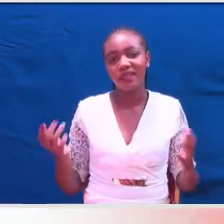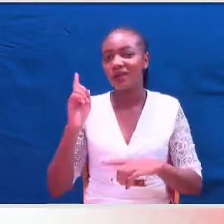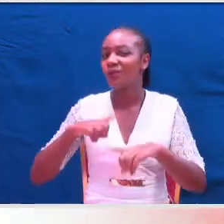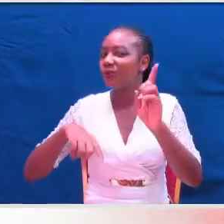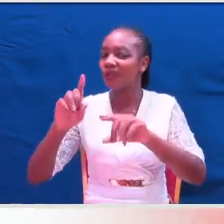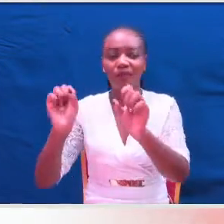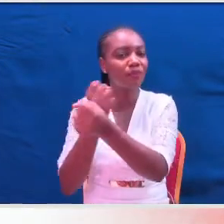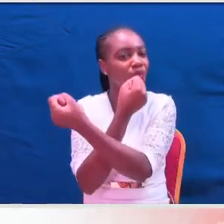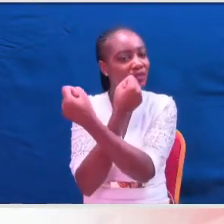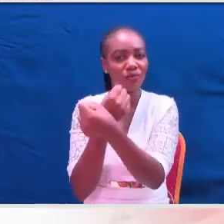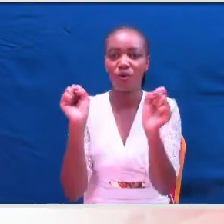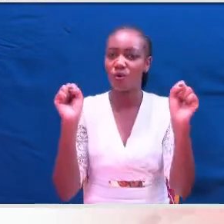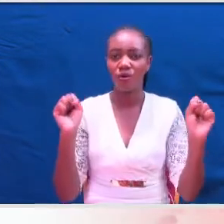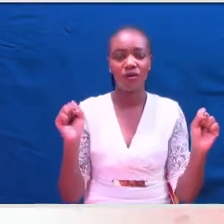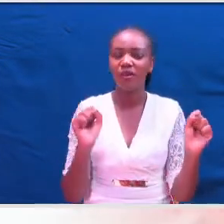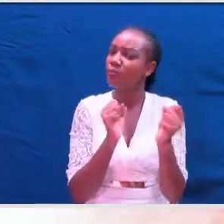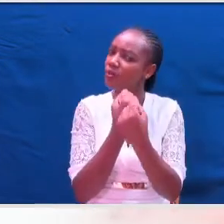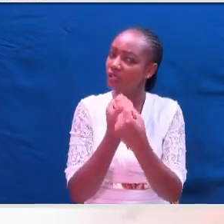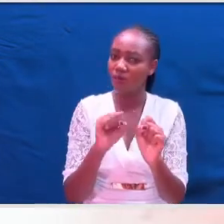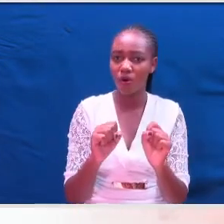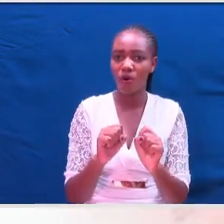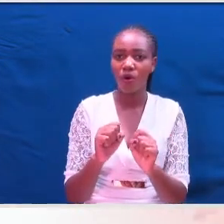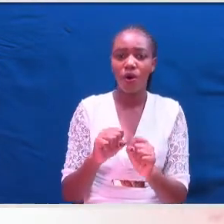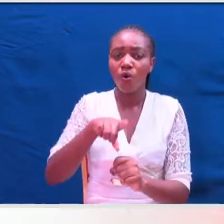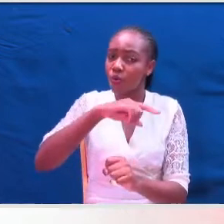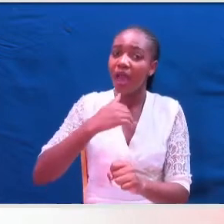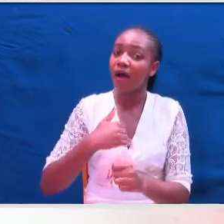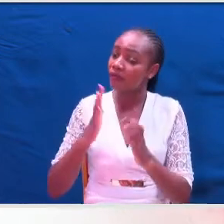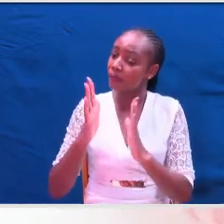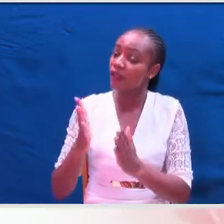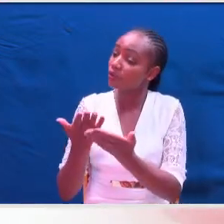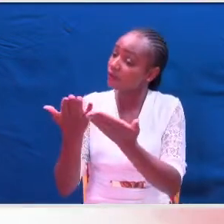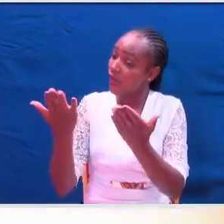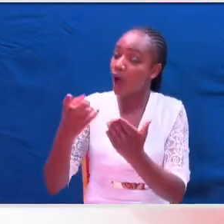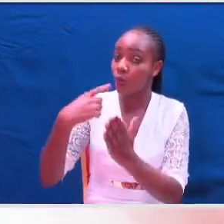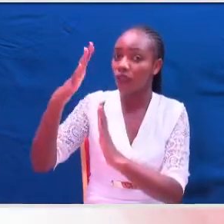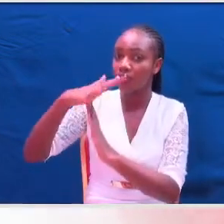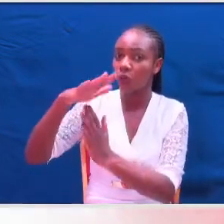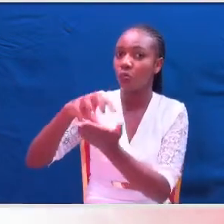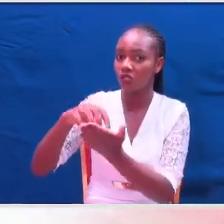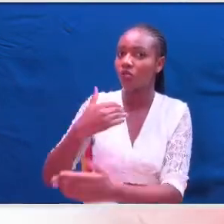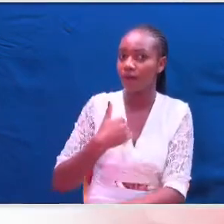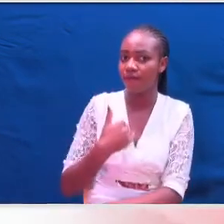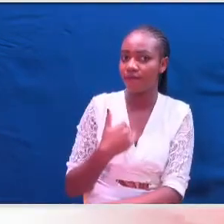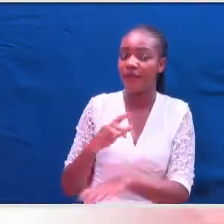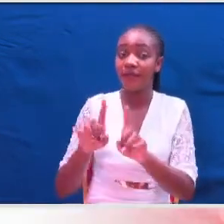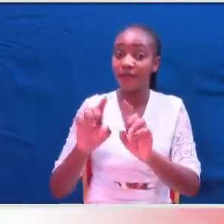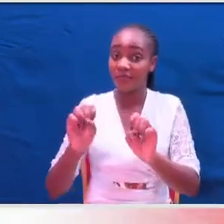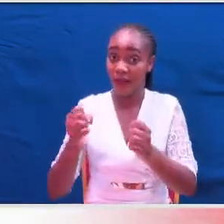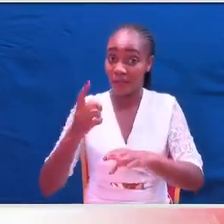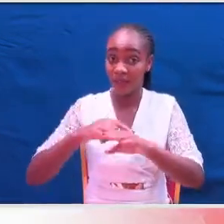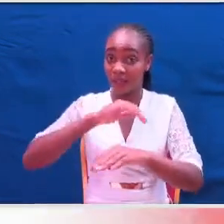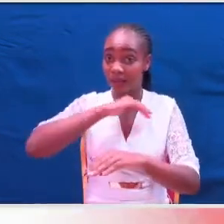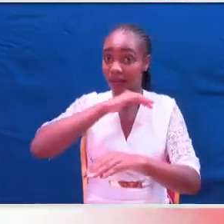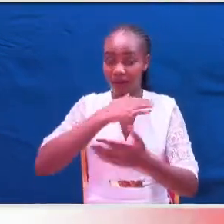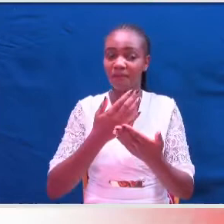hata panda hii mulima. Hii mulima ishapata mwenyewe na hako juu pale. This comes at a time when Odinga has been on a